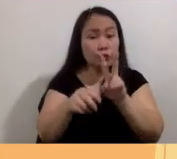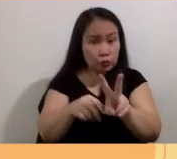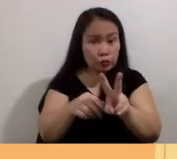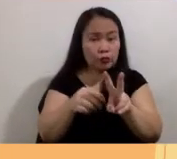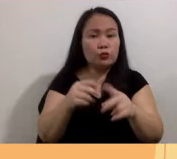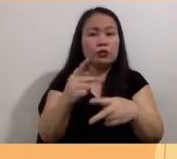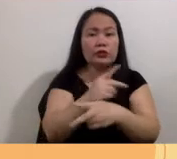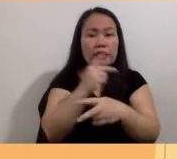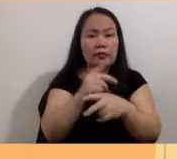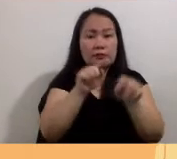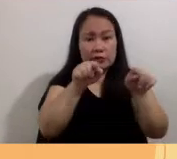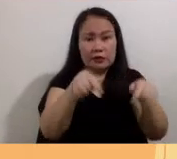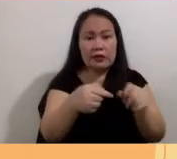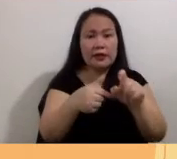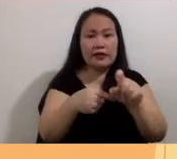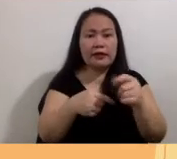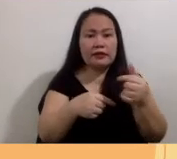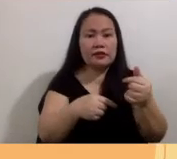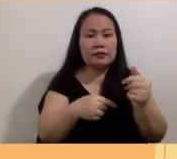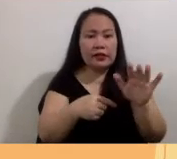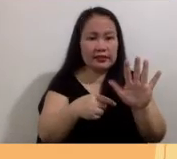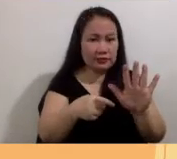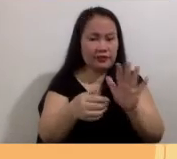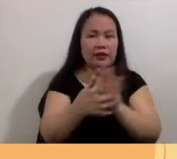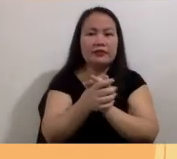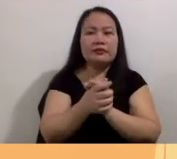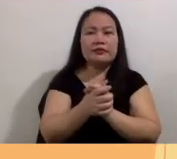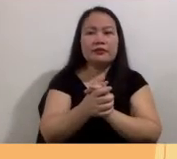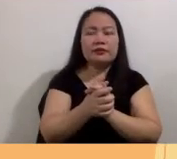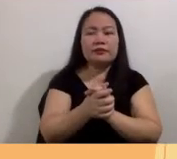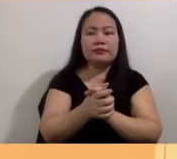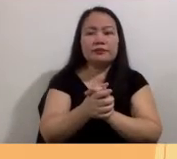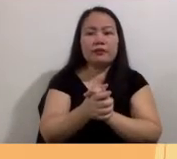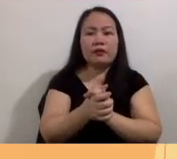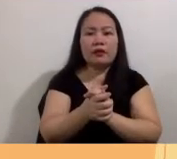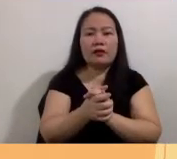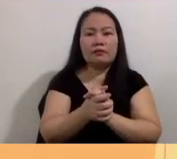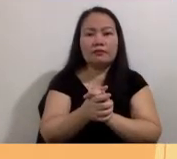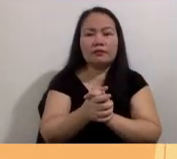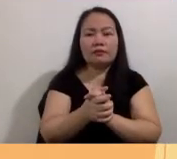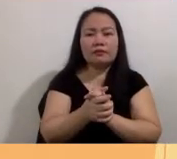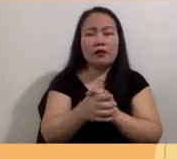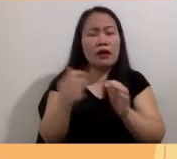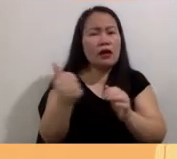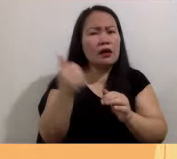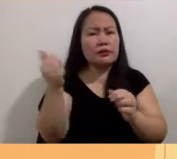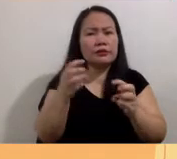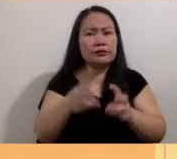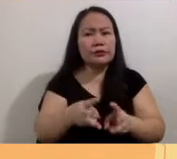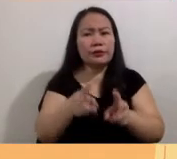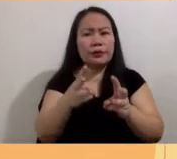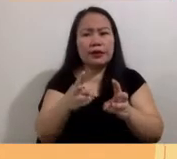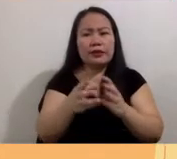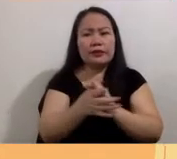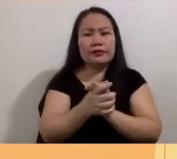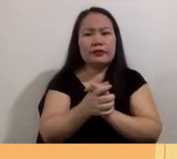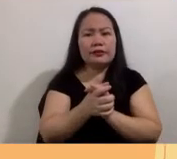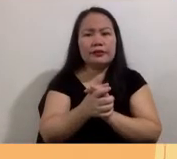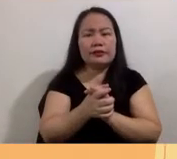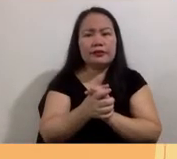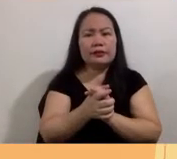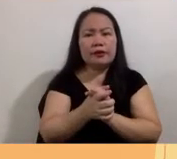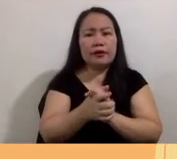2 times the quantity of x plus 5. Now, another way is you can multiply this